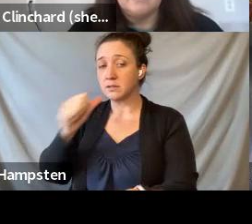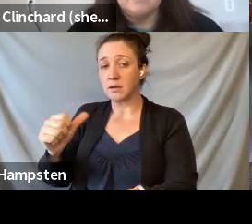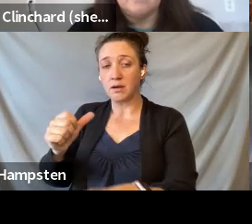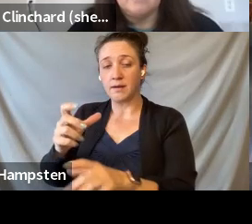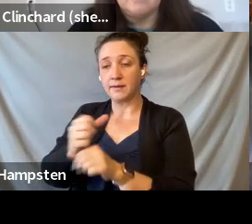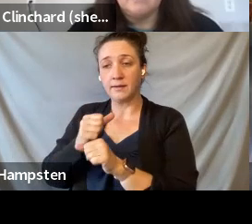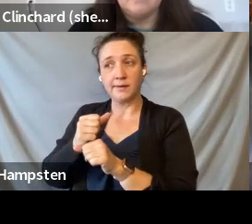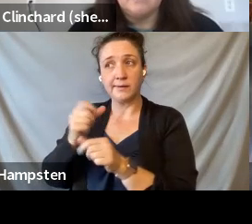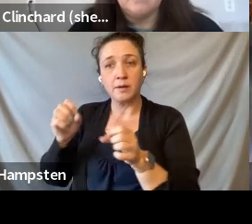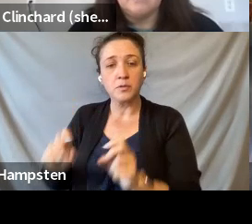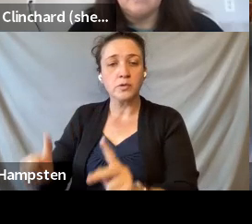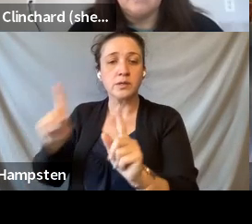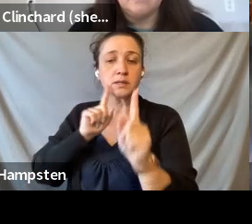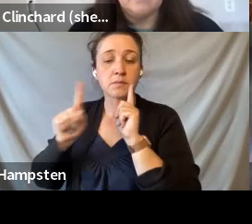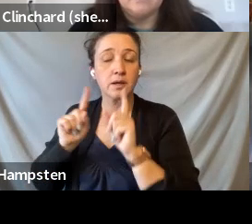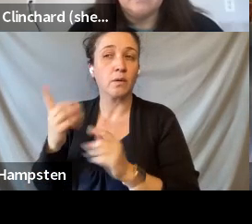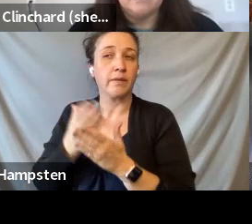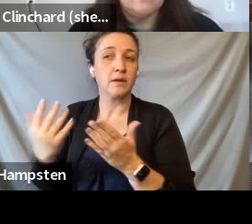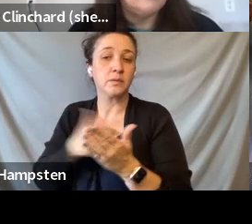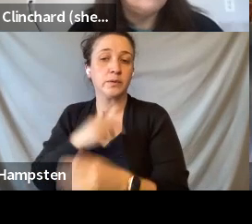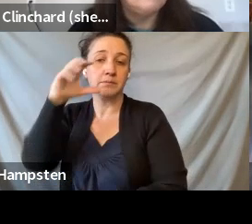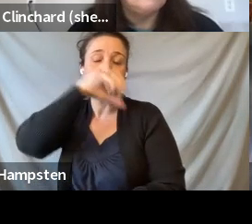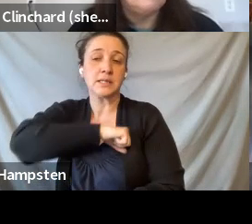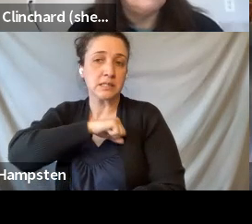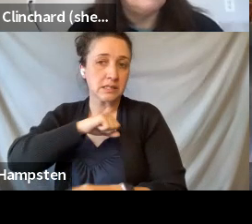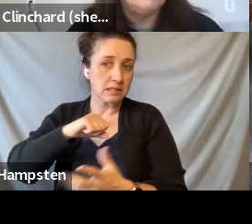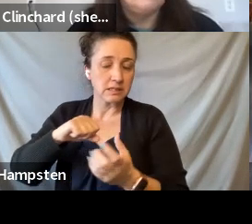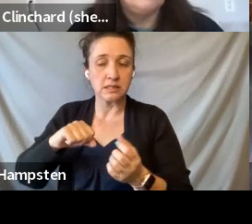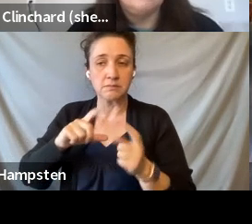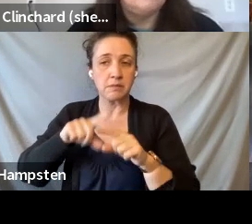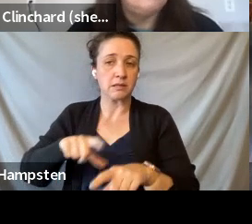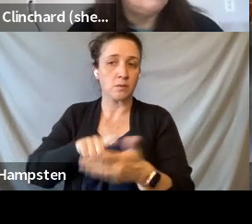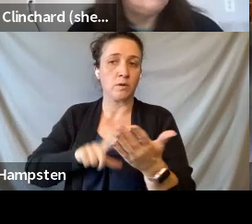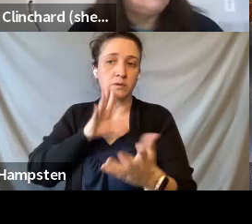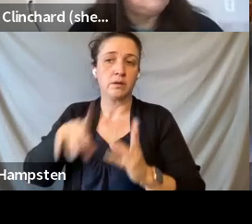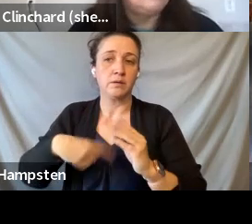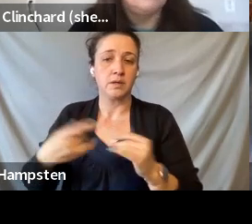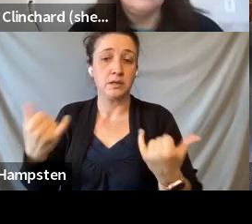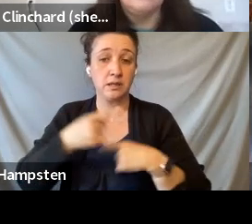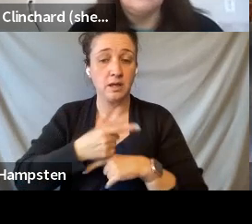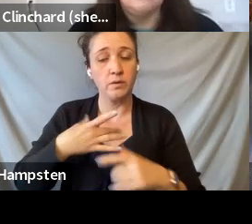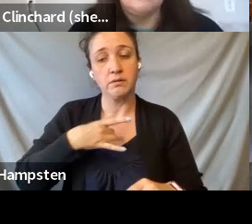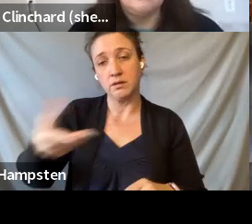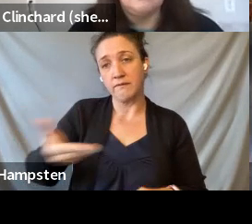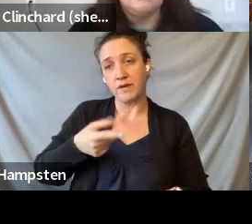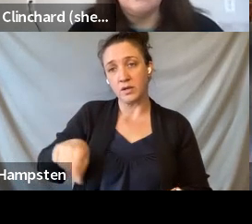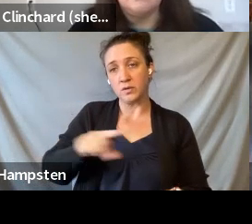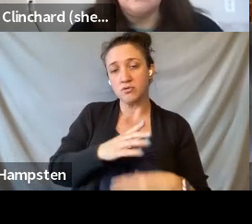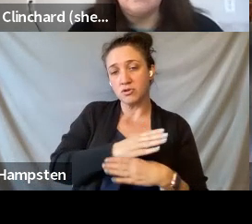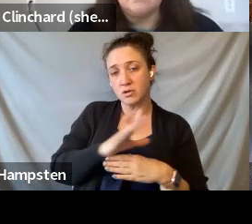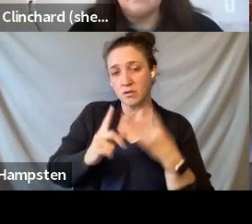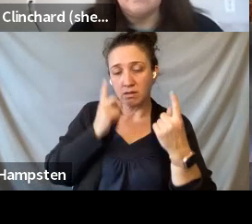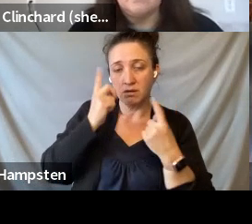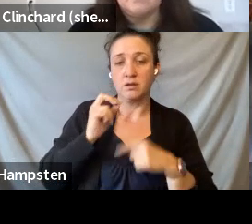that we missed something based on what we talked about today, would like to invite you to share your thoughts